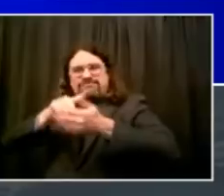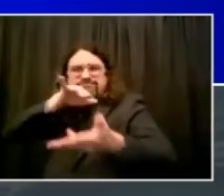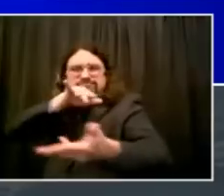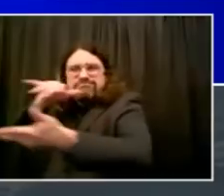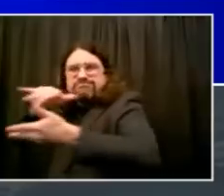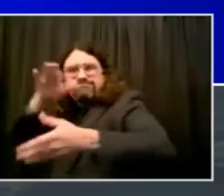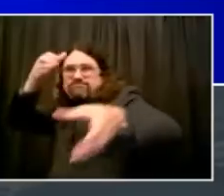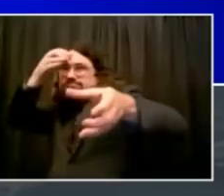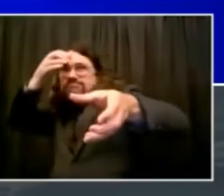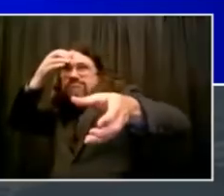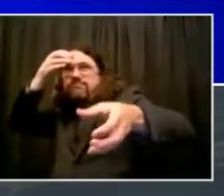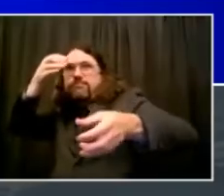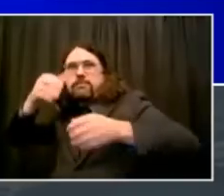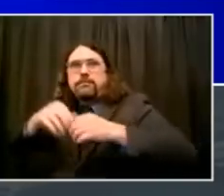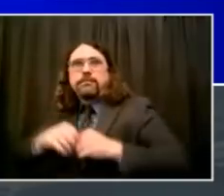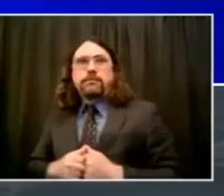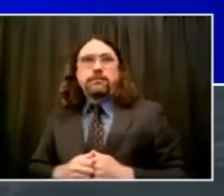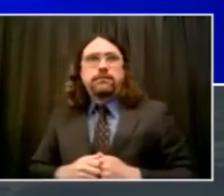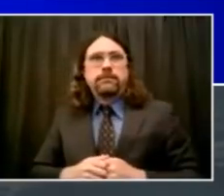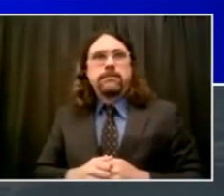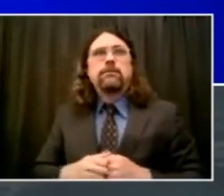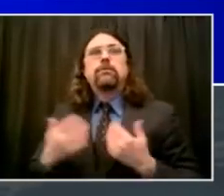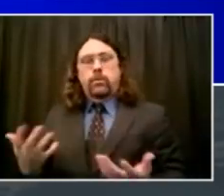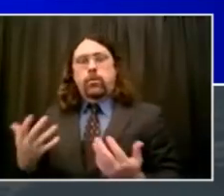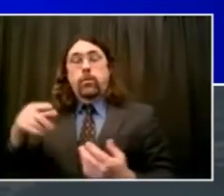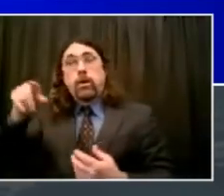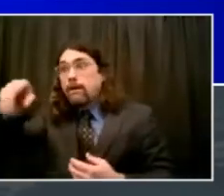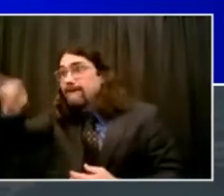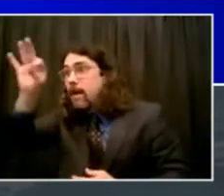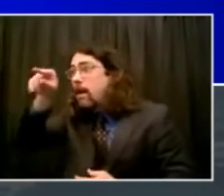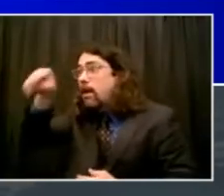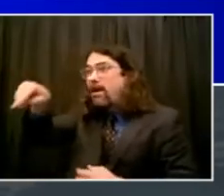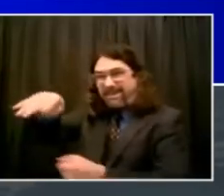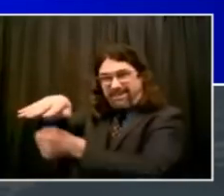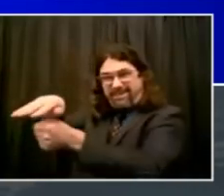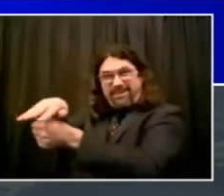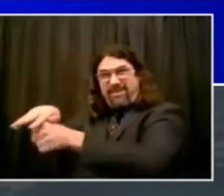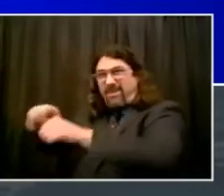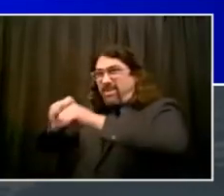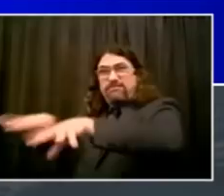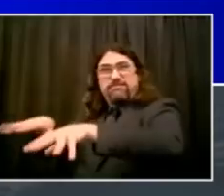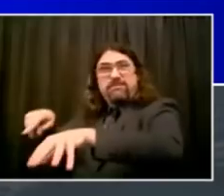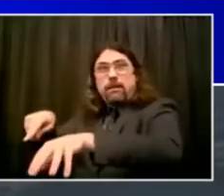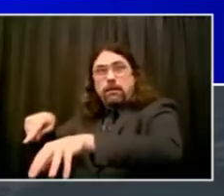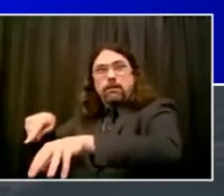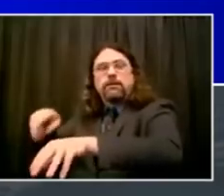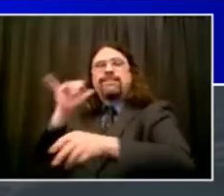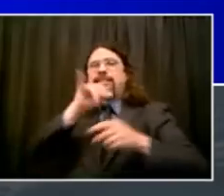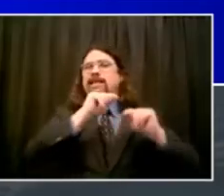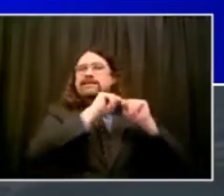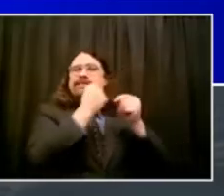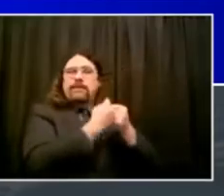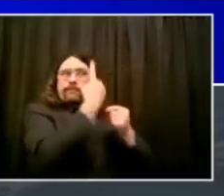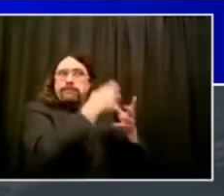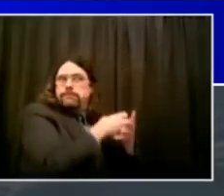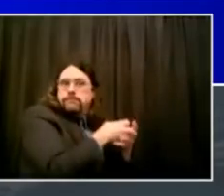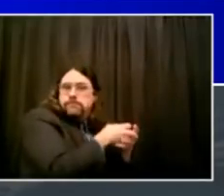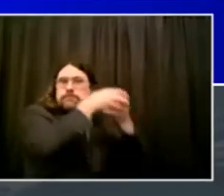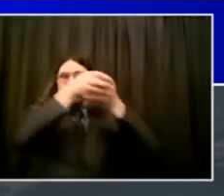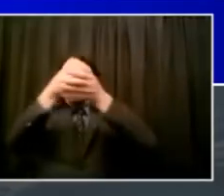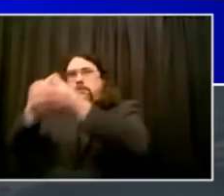By the way, this is for nursing homes, and it's also for other congregate settings that serve our seniors, like assisted living